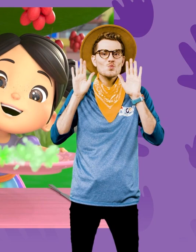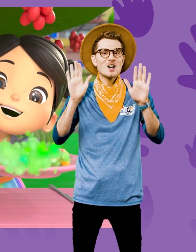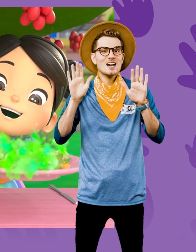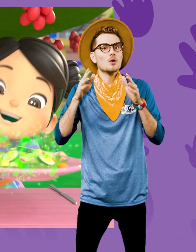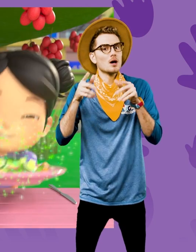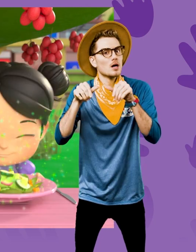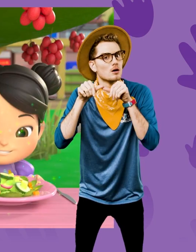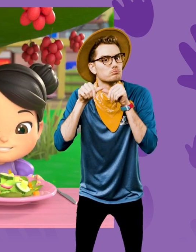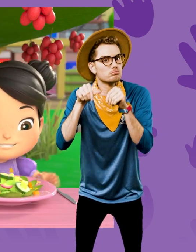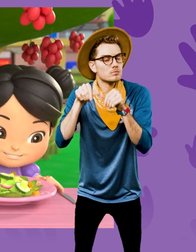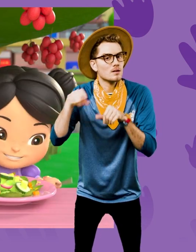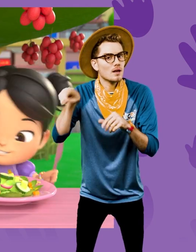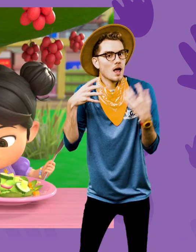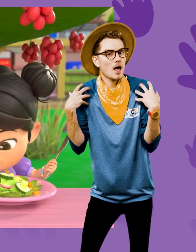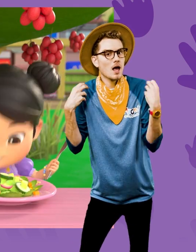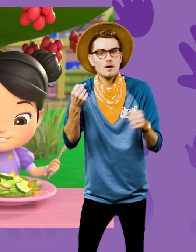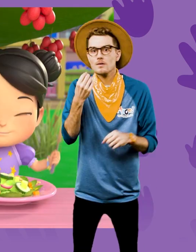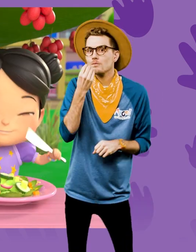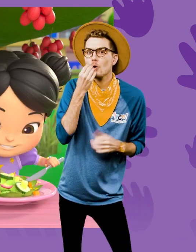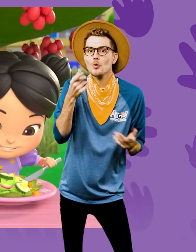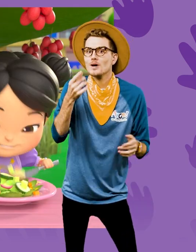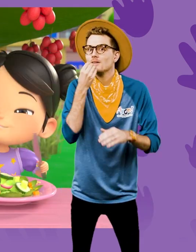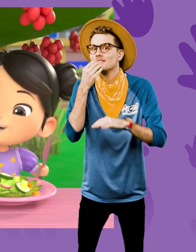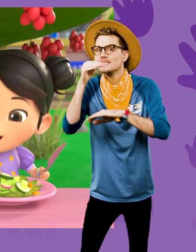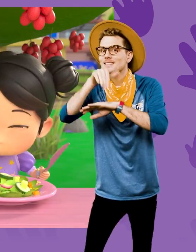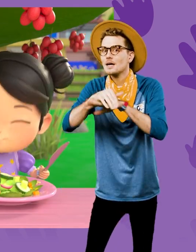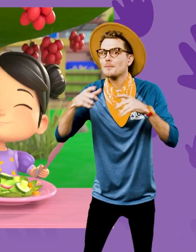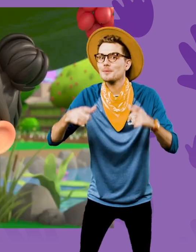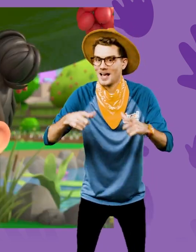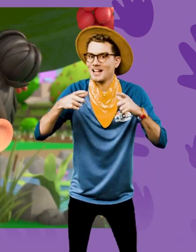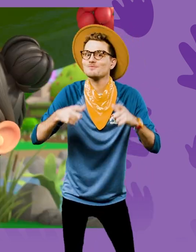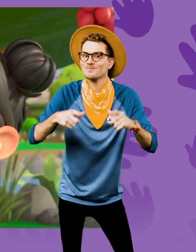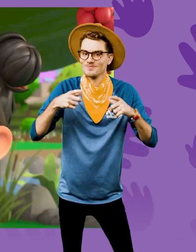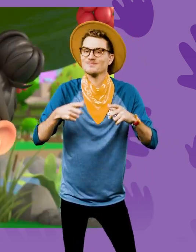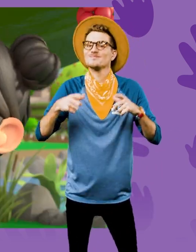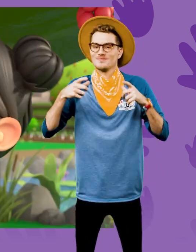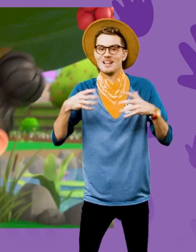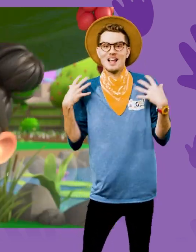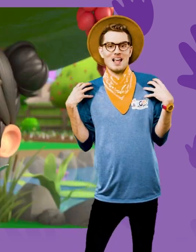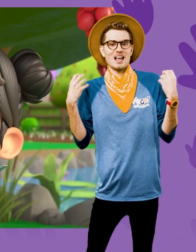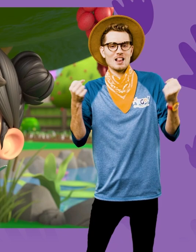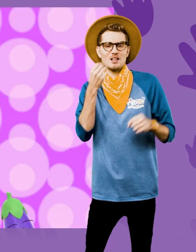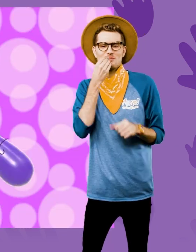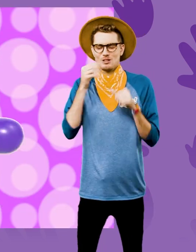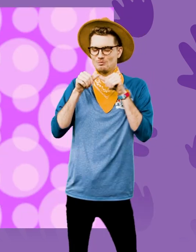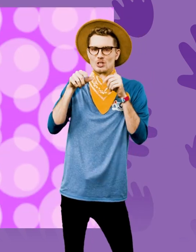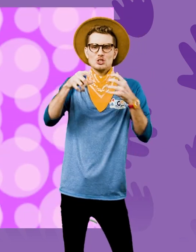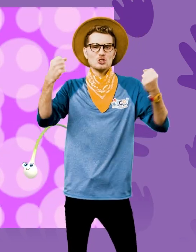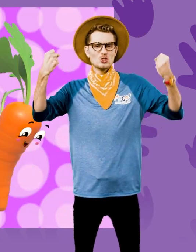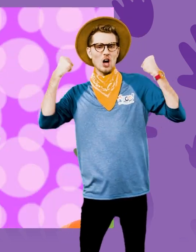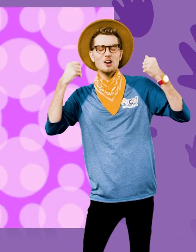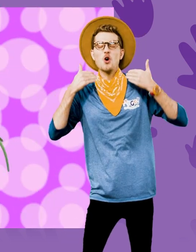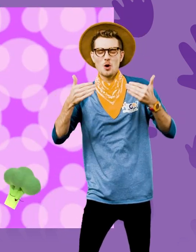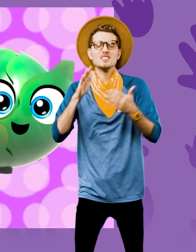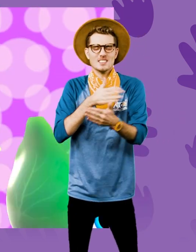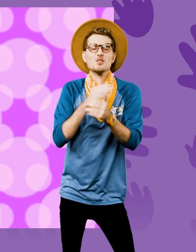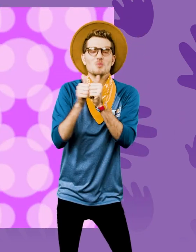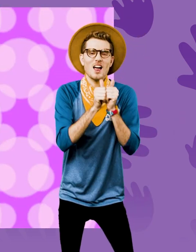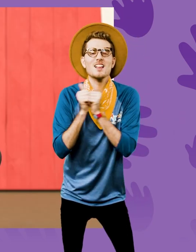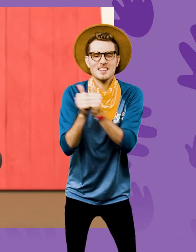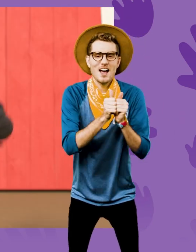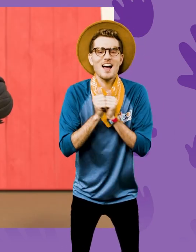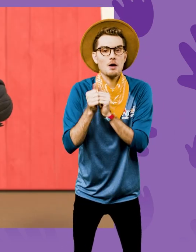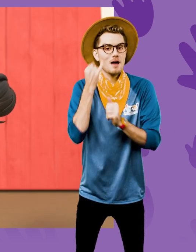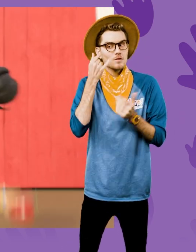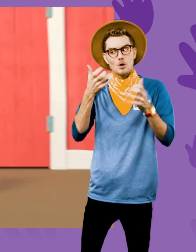fruit are great. So keep these healthy foods on your dinner plate. Healthy food will keep you strong. Now sing along. If